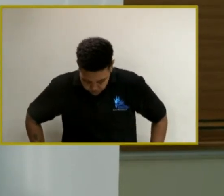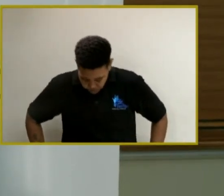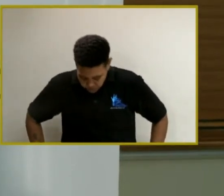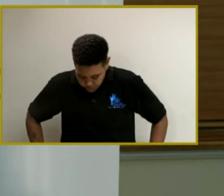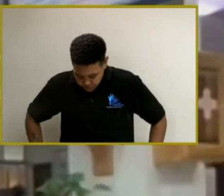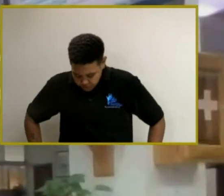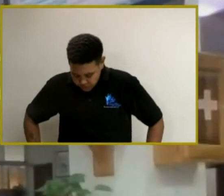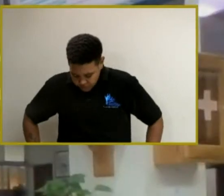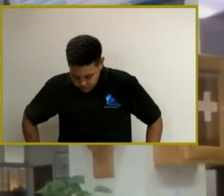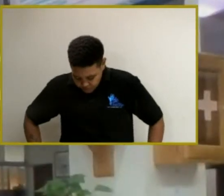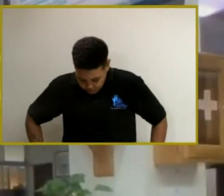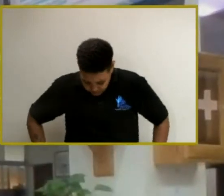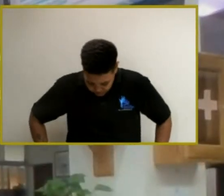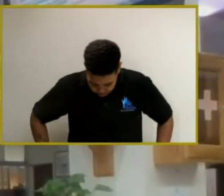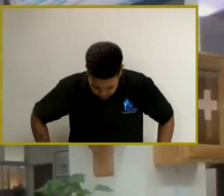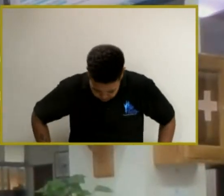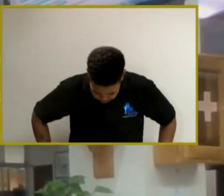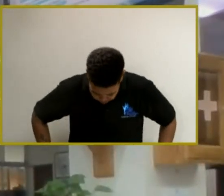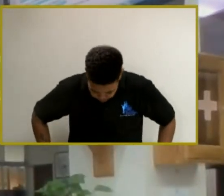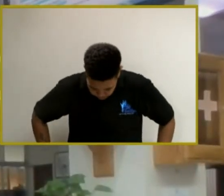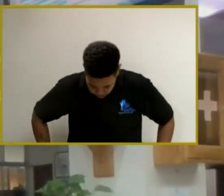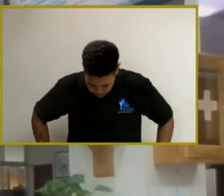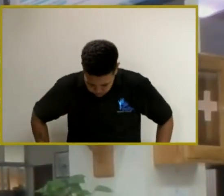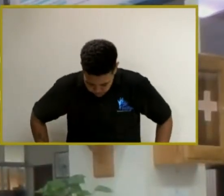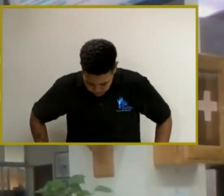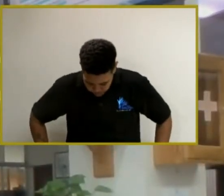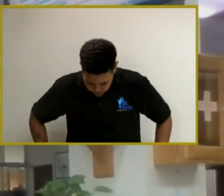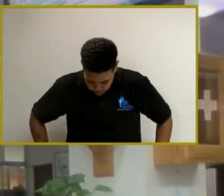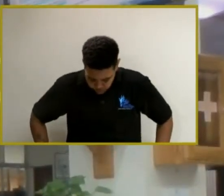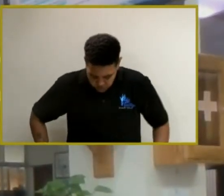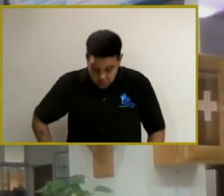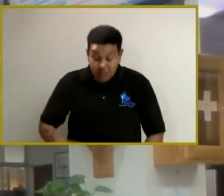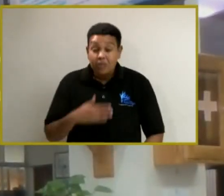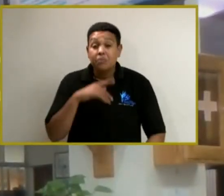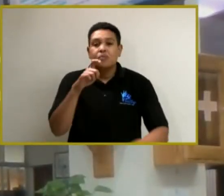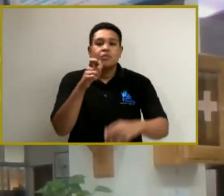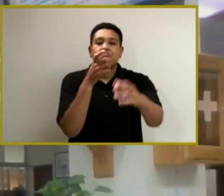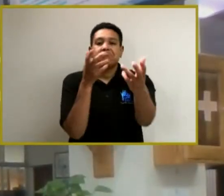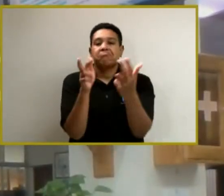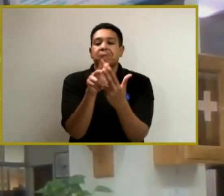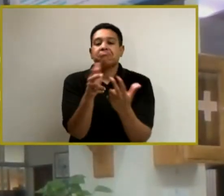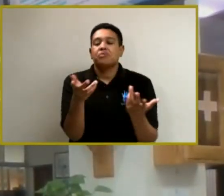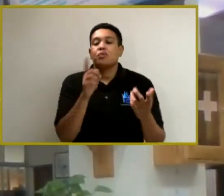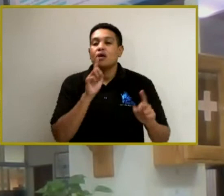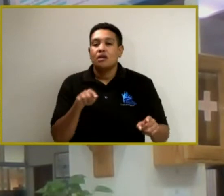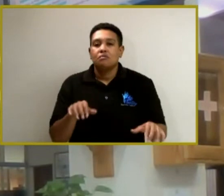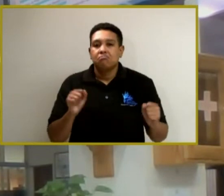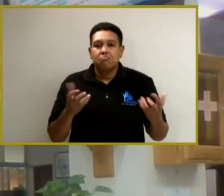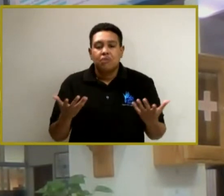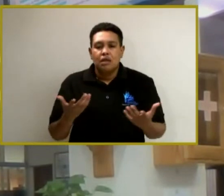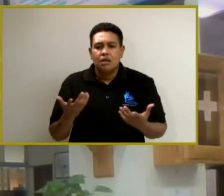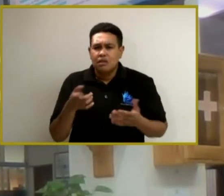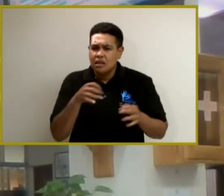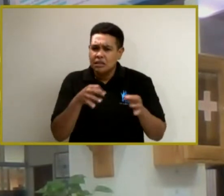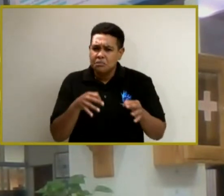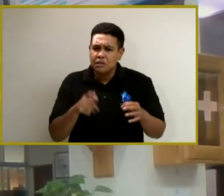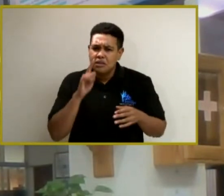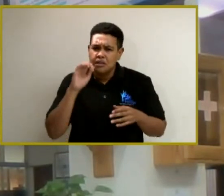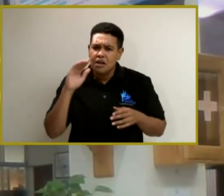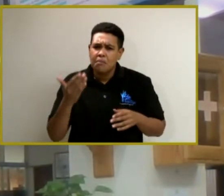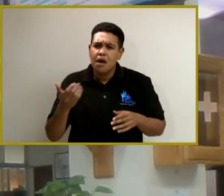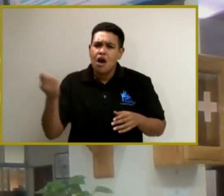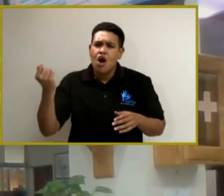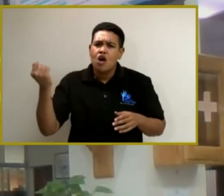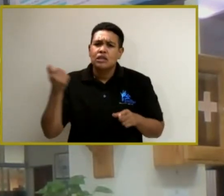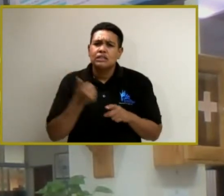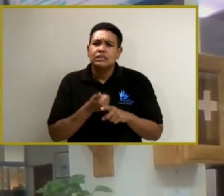Thank you, Stephen. My question may be to the minister or the CMO. I'm not sure who may want to take it. Can you explain the apparent halting of